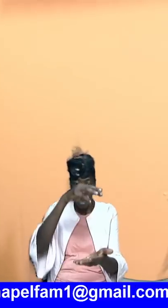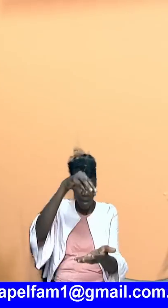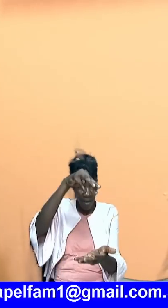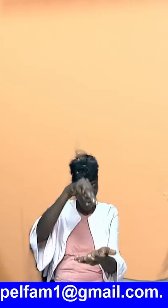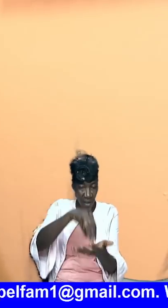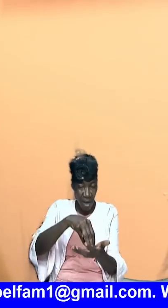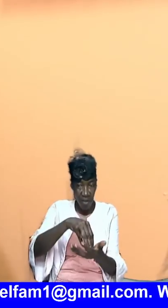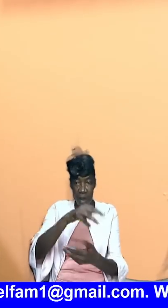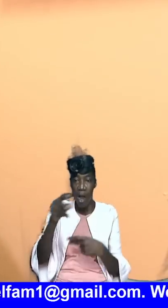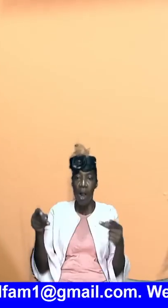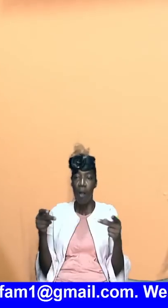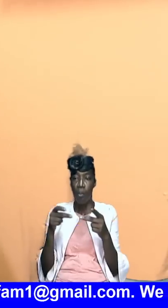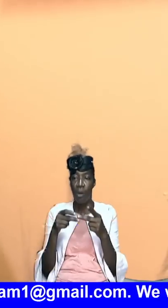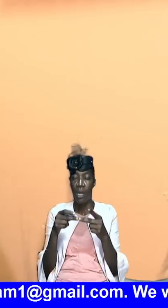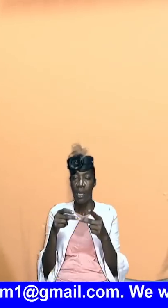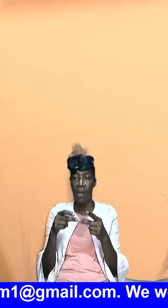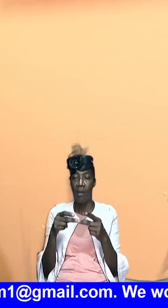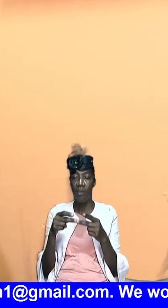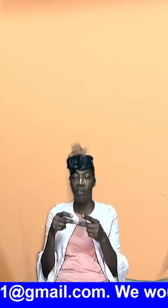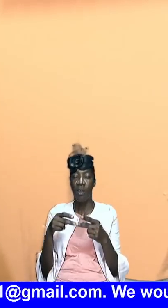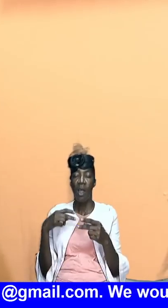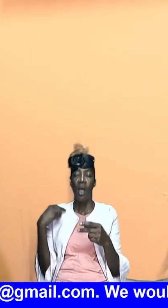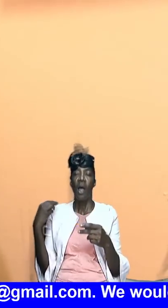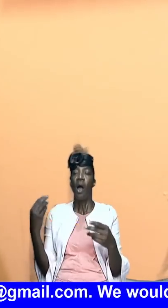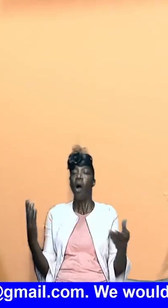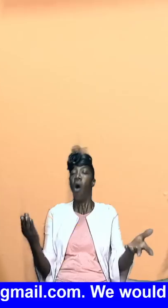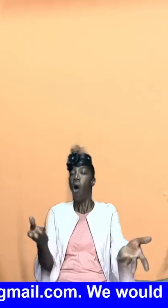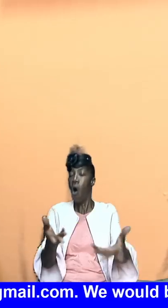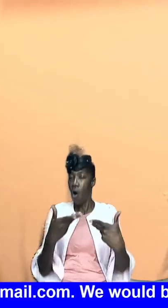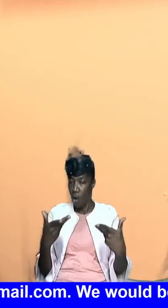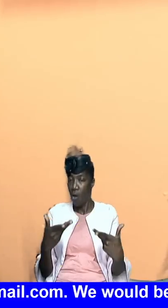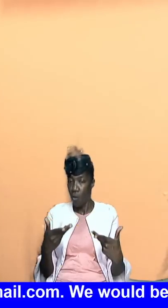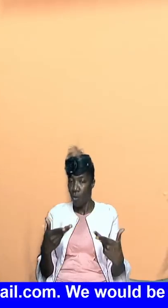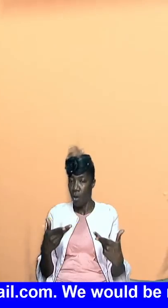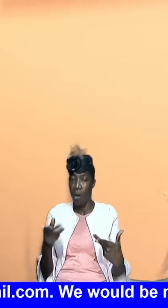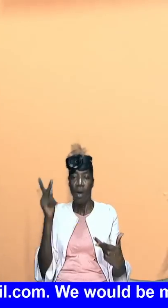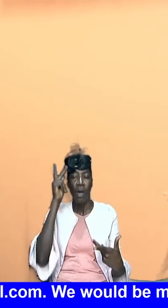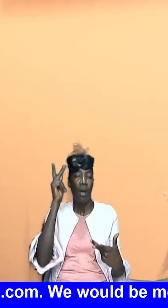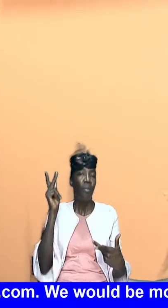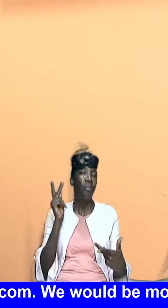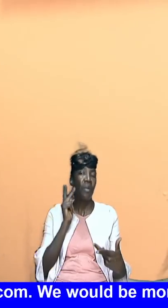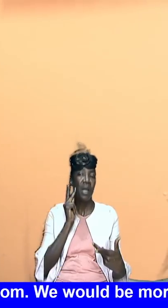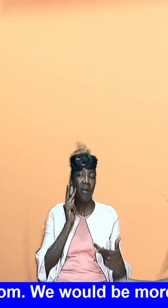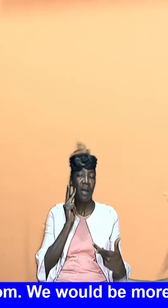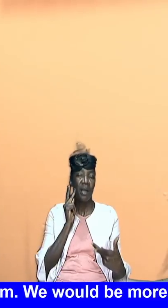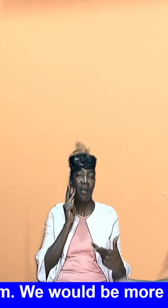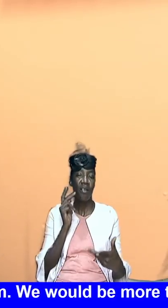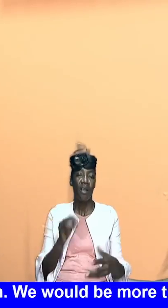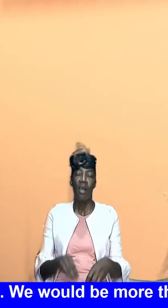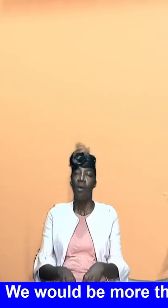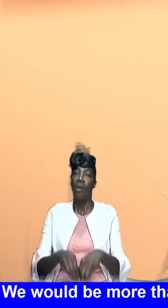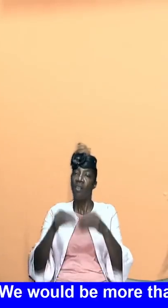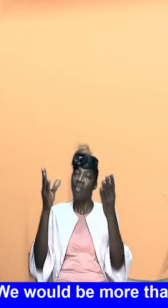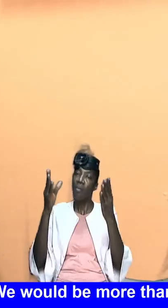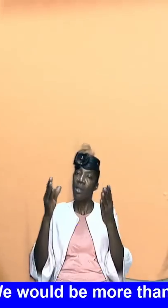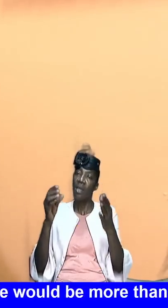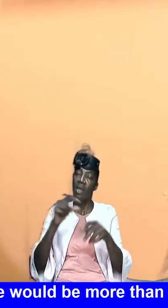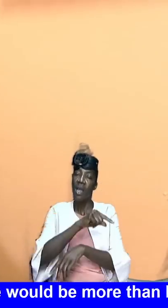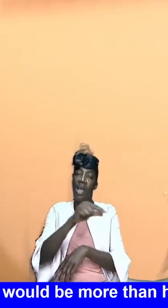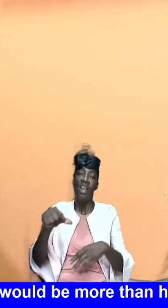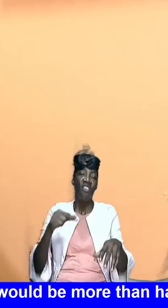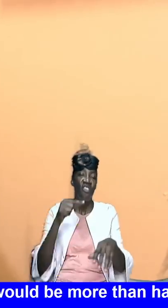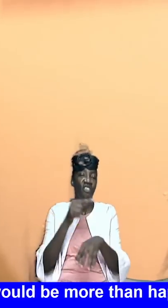common place, our common ancestors. And we are submitting and signaling again that